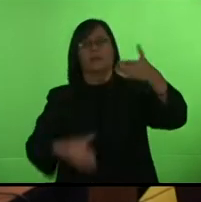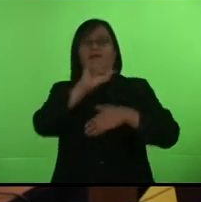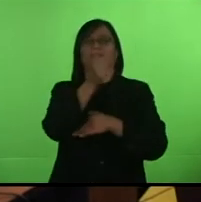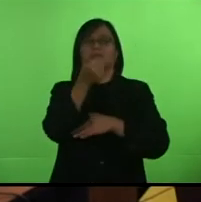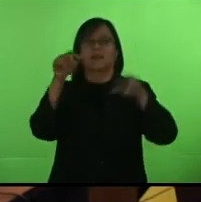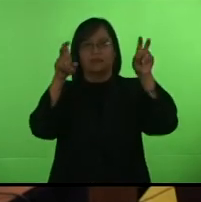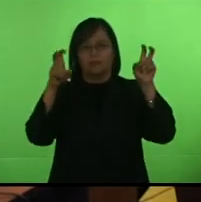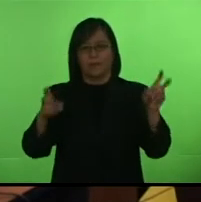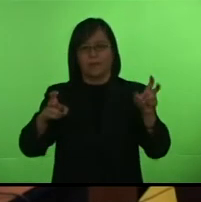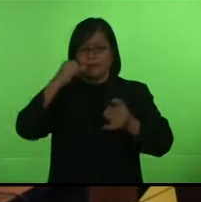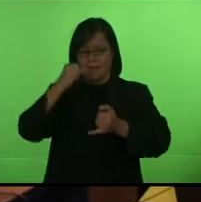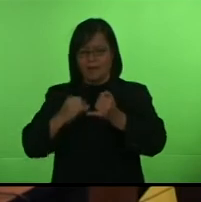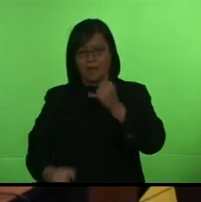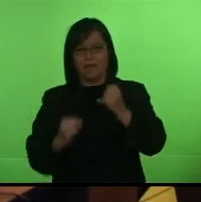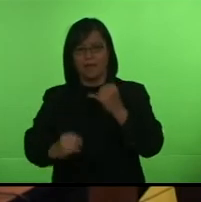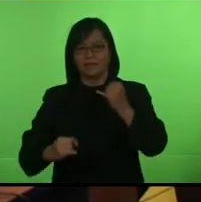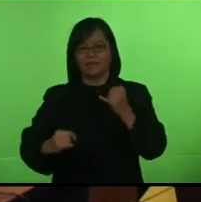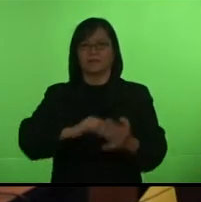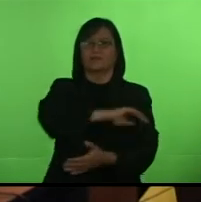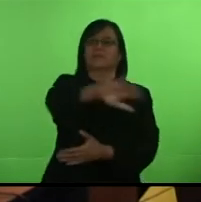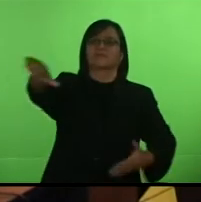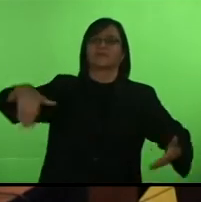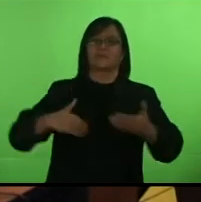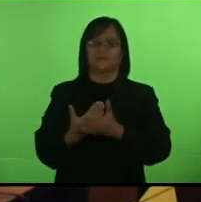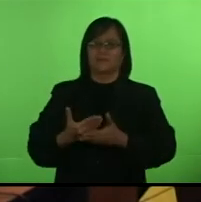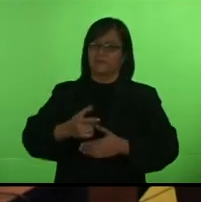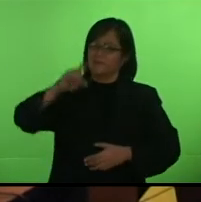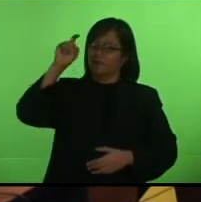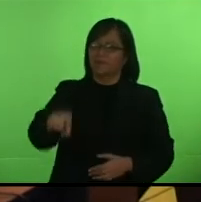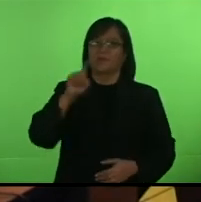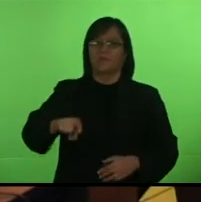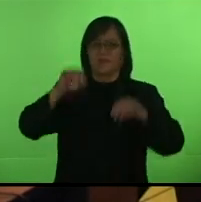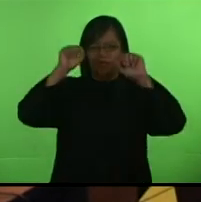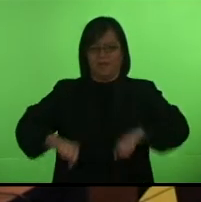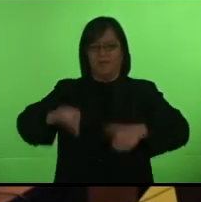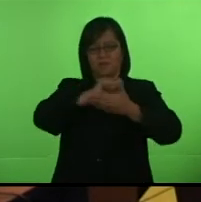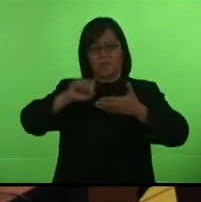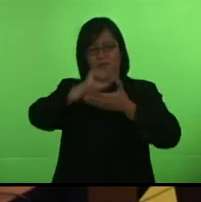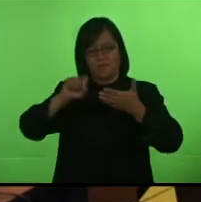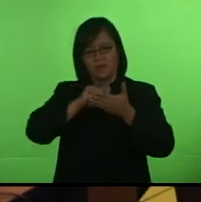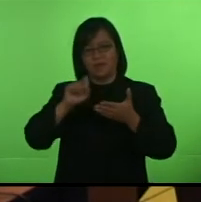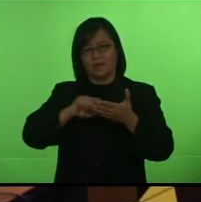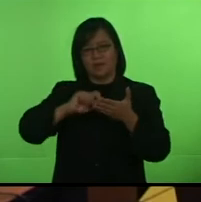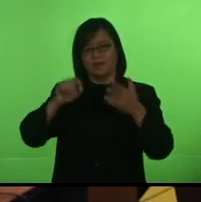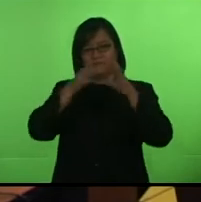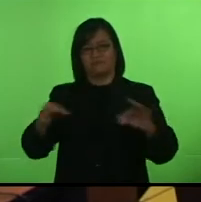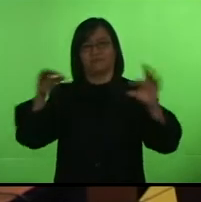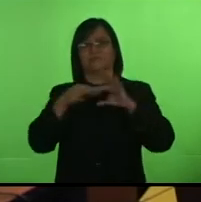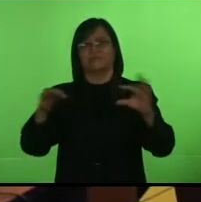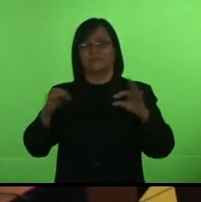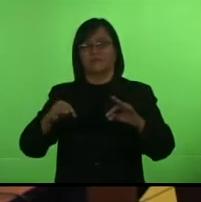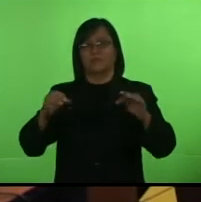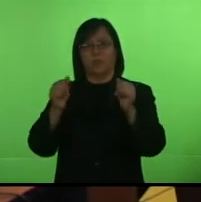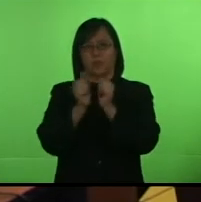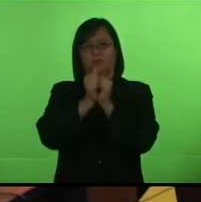topics. And by the end of this module, all of you should be able to, the first one is to write different types of essays with